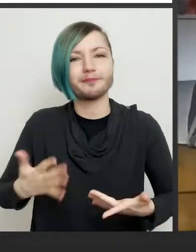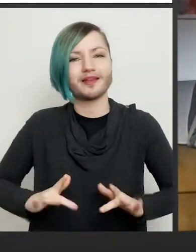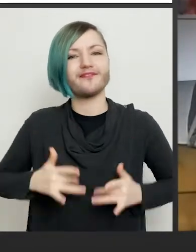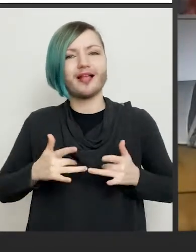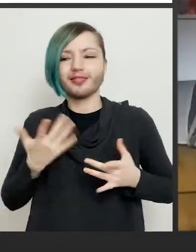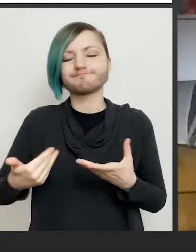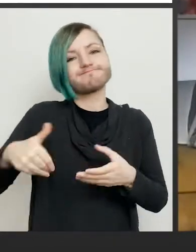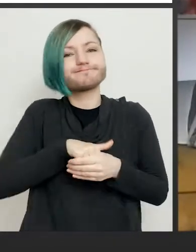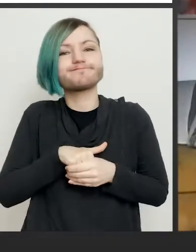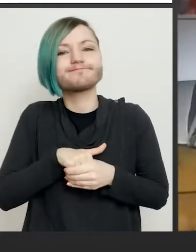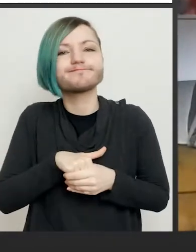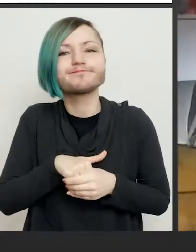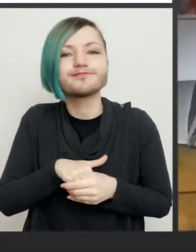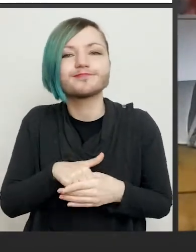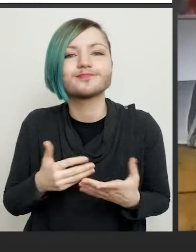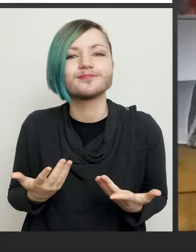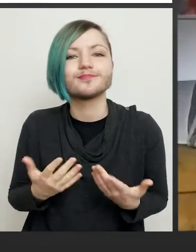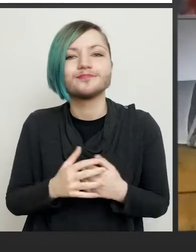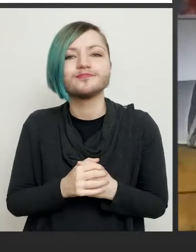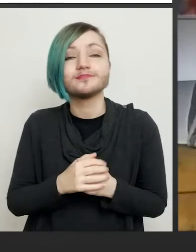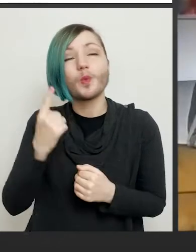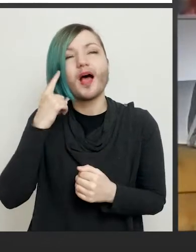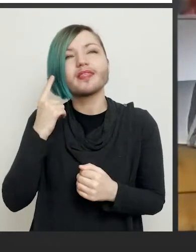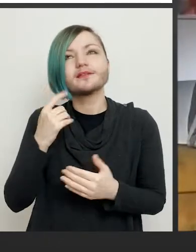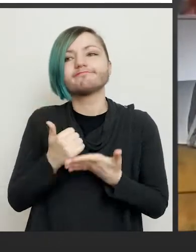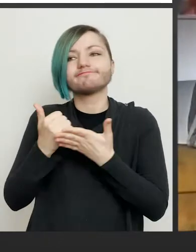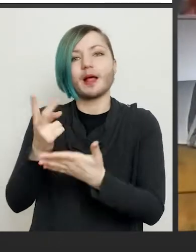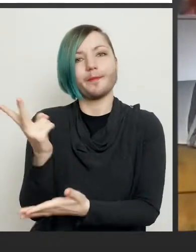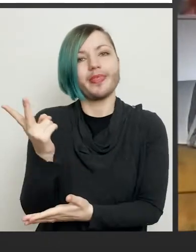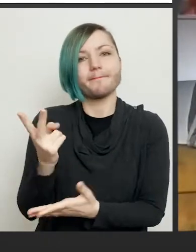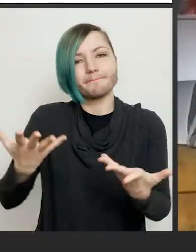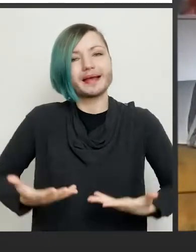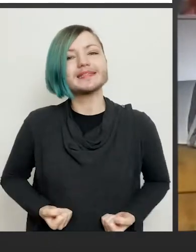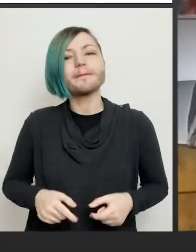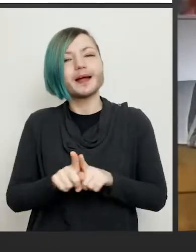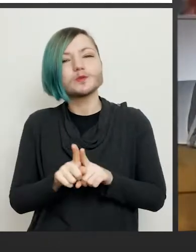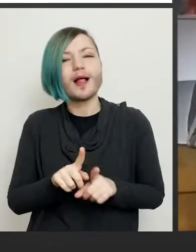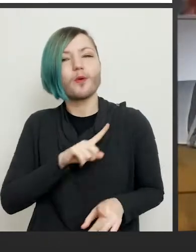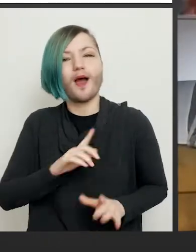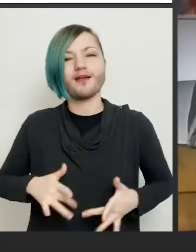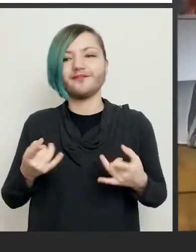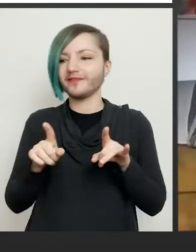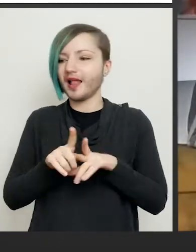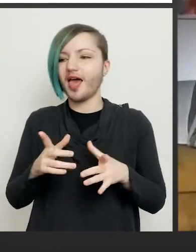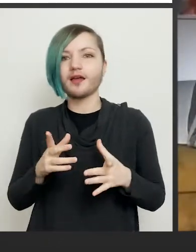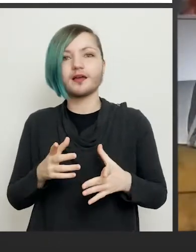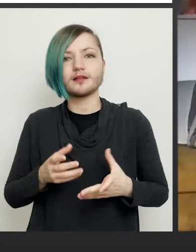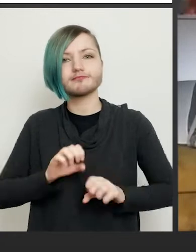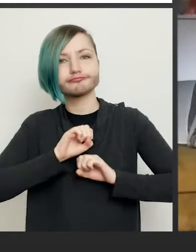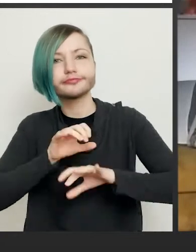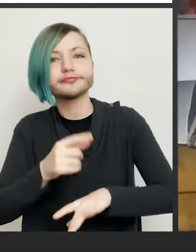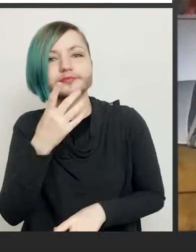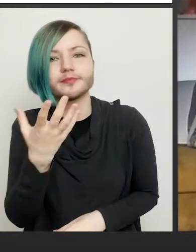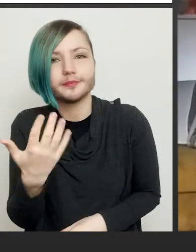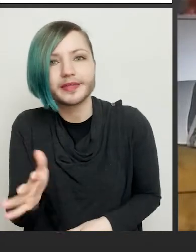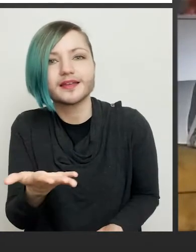were a part of it. And that sort of, I think, really helped them as well come to terms with things, because they felt like they had a say in these